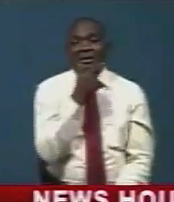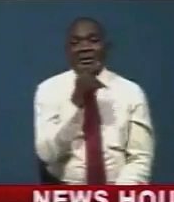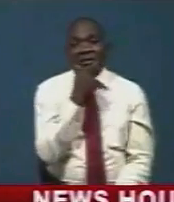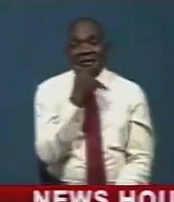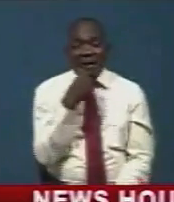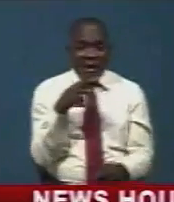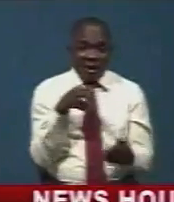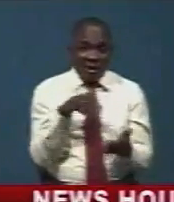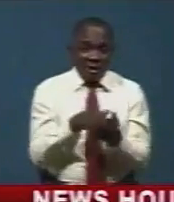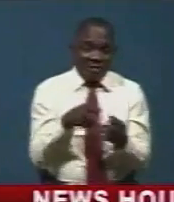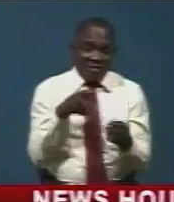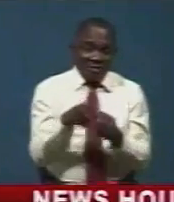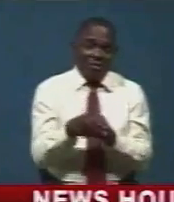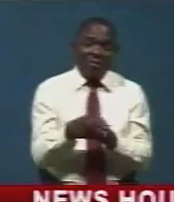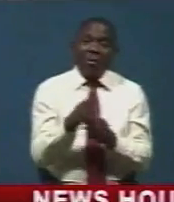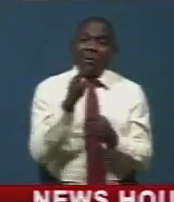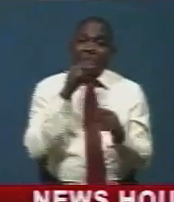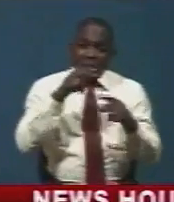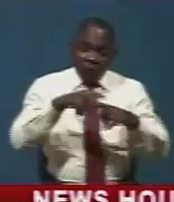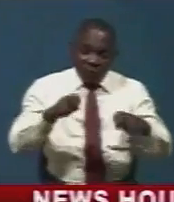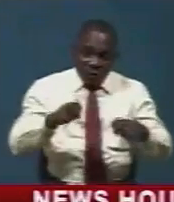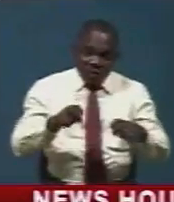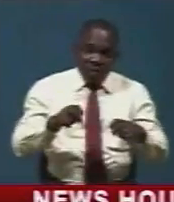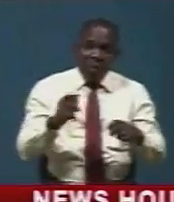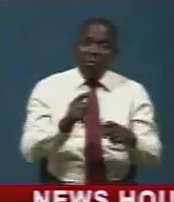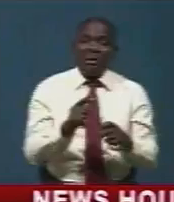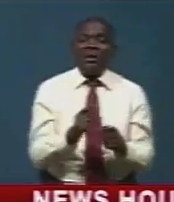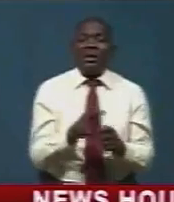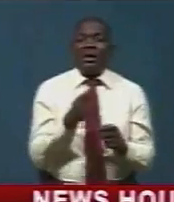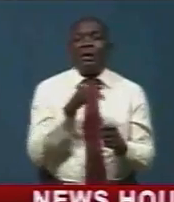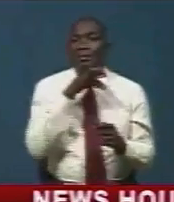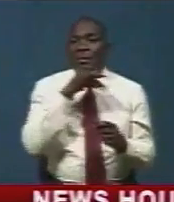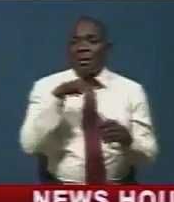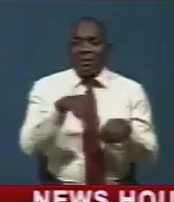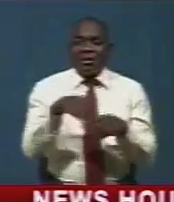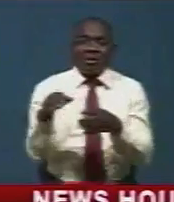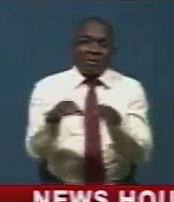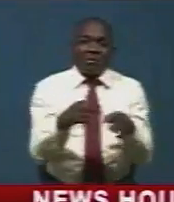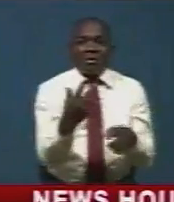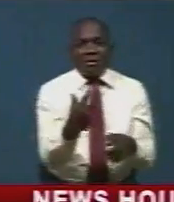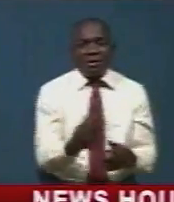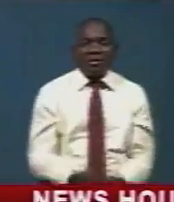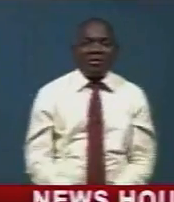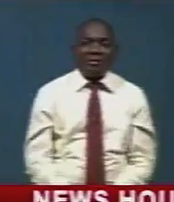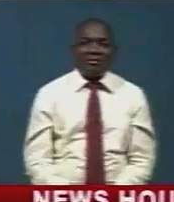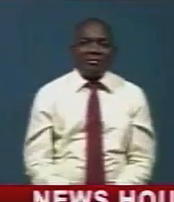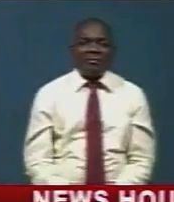cut the sword for a water recycling and composite plant at Community 3.